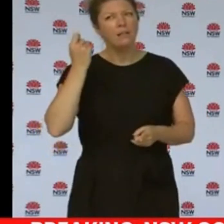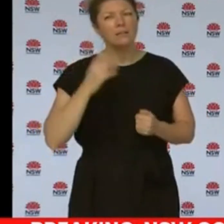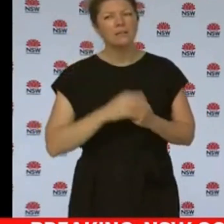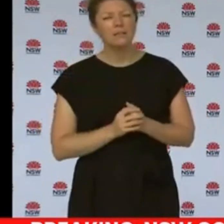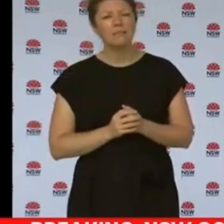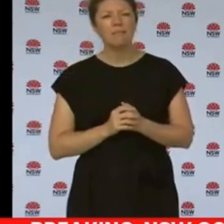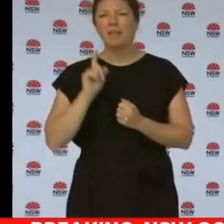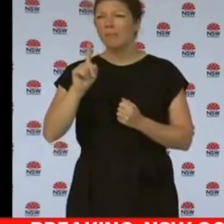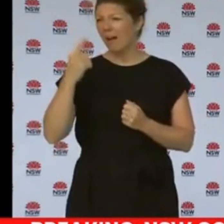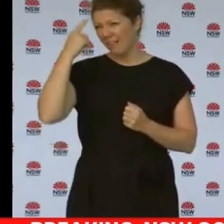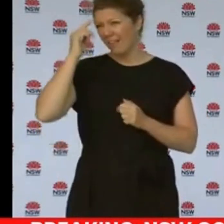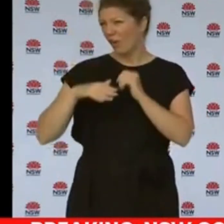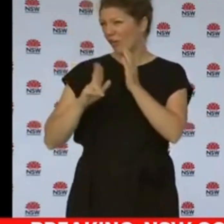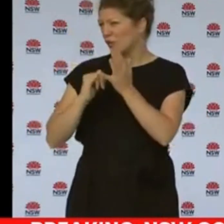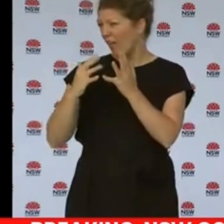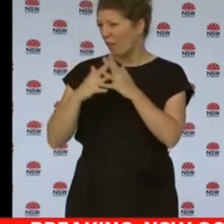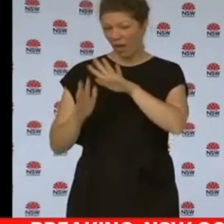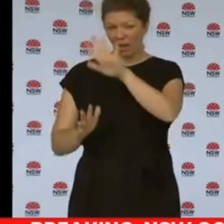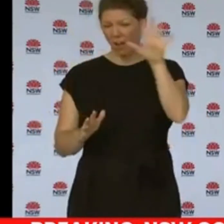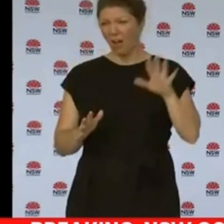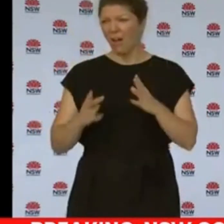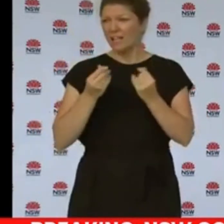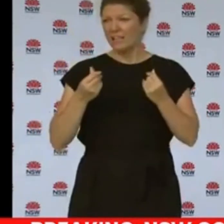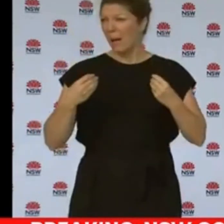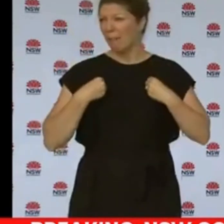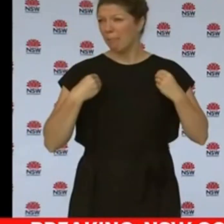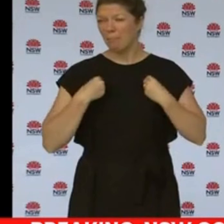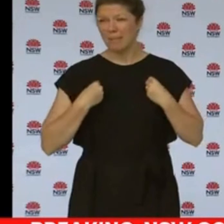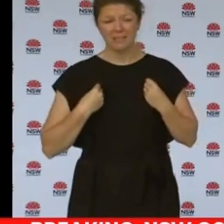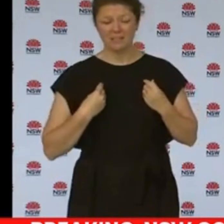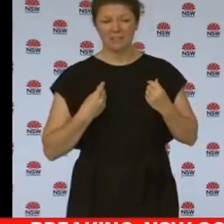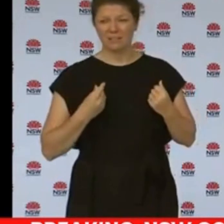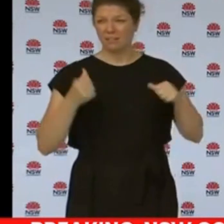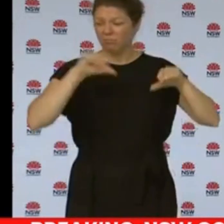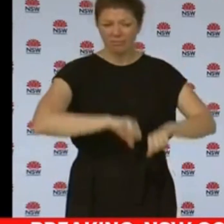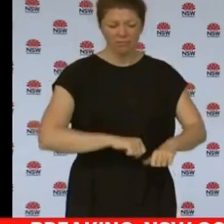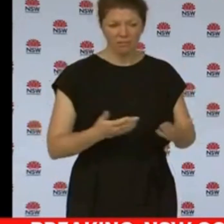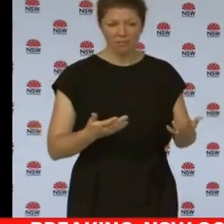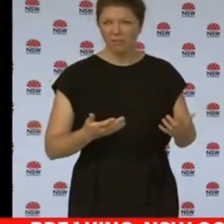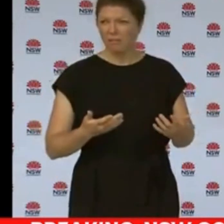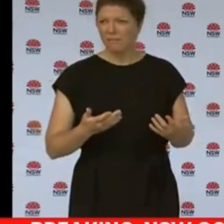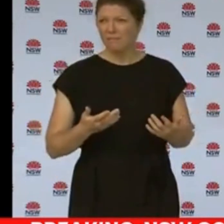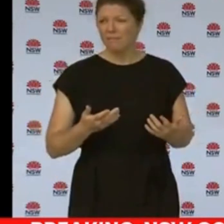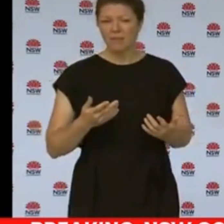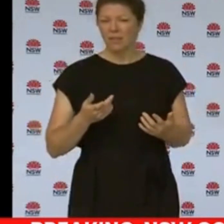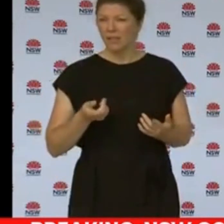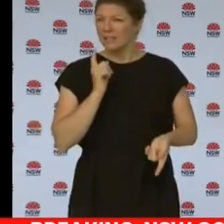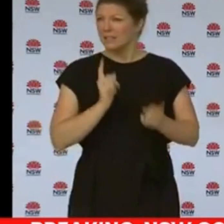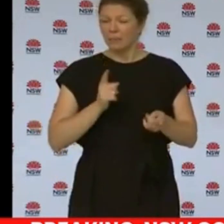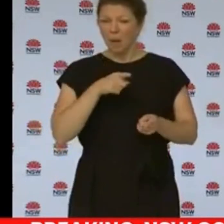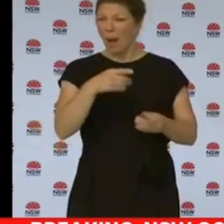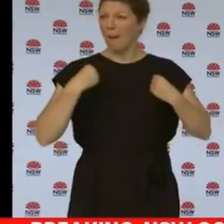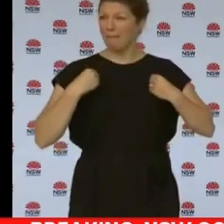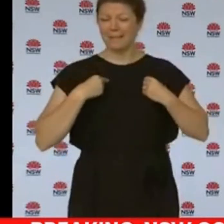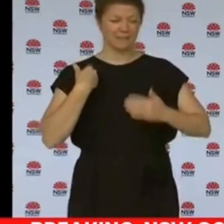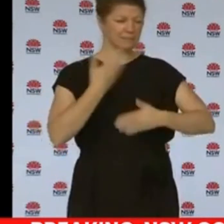appreciate businesses throughout the state have been hurting. People in Western Sydney, some businesses are perfect in the way that they're COVID safe, but they can't help it if someone